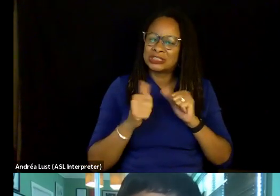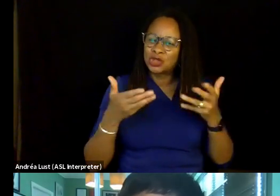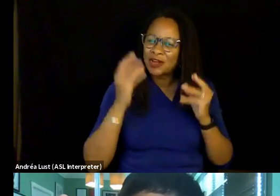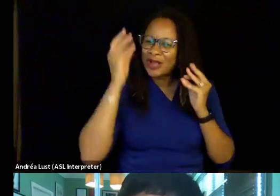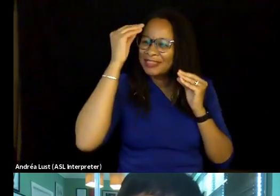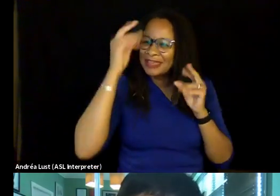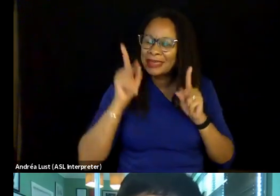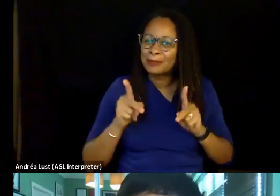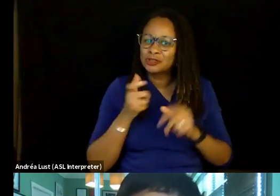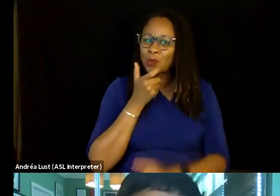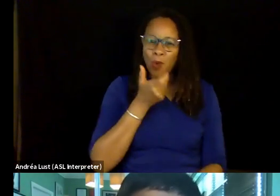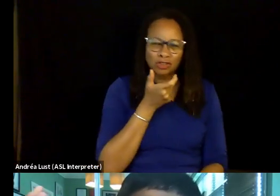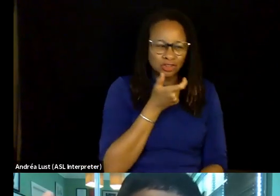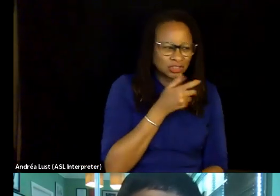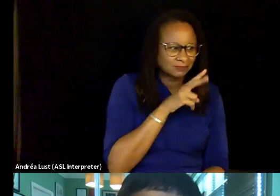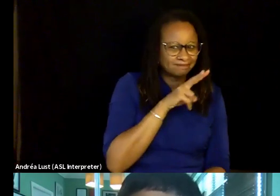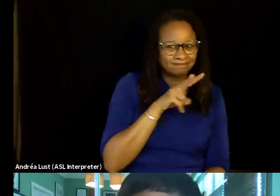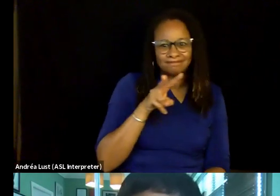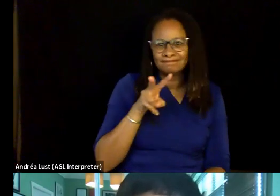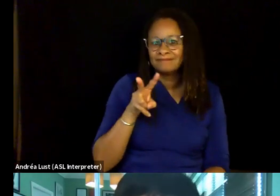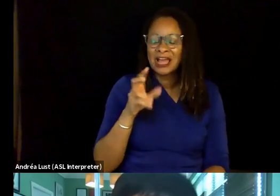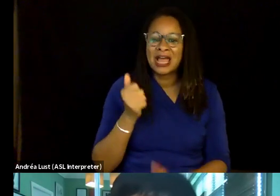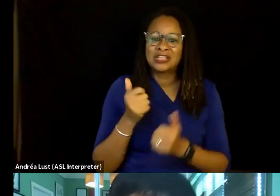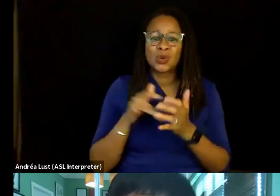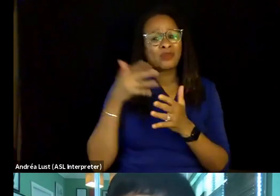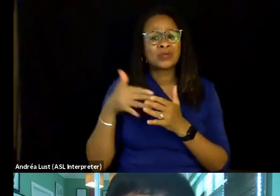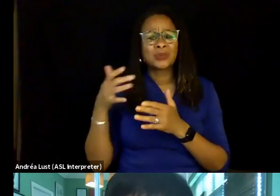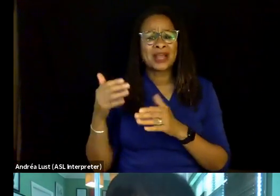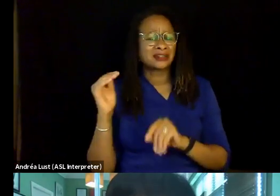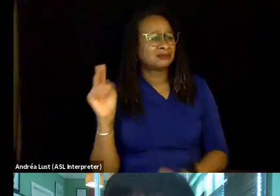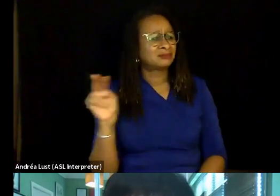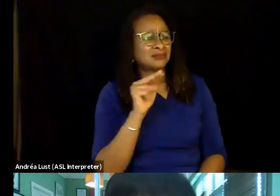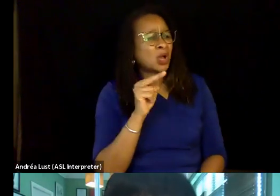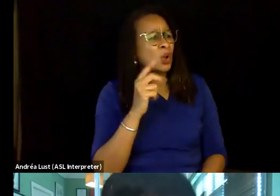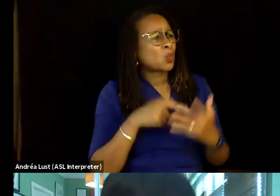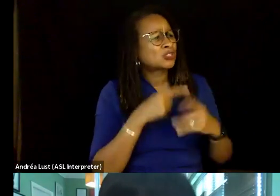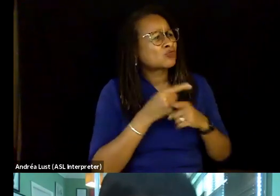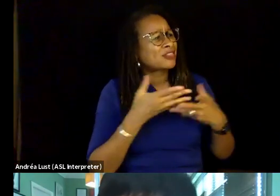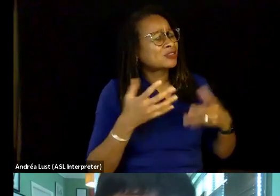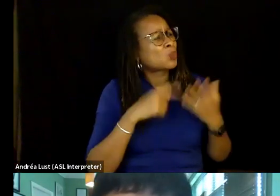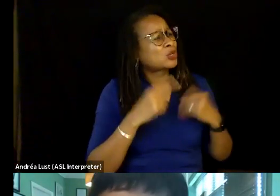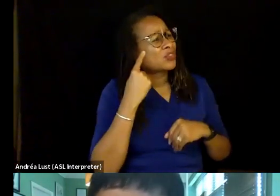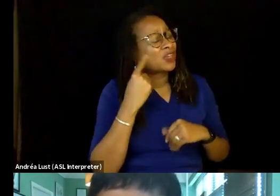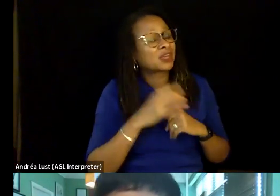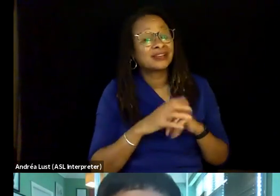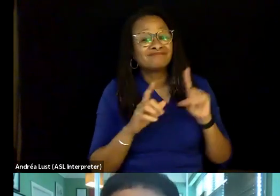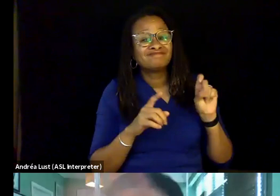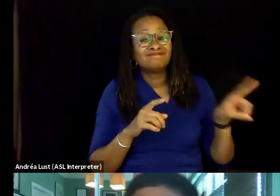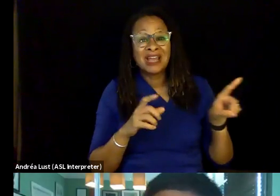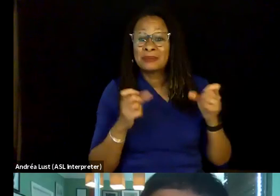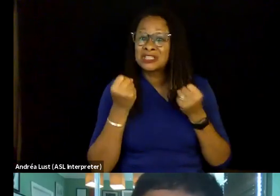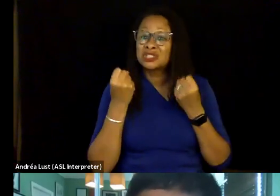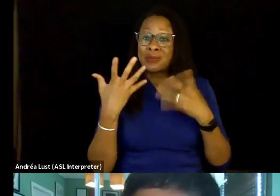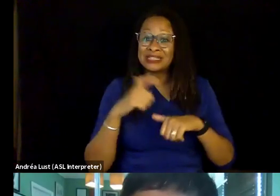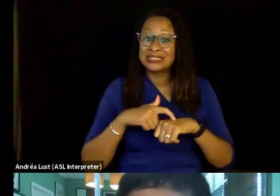person watching it. And so every now and then I'd actually go, what do you think? What's the right thing to do? Because there were so many of those instances.